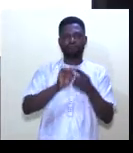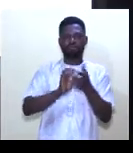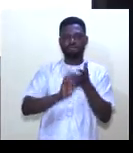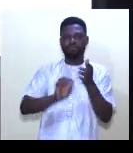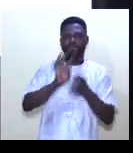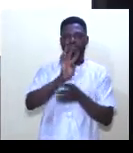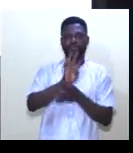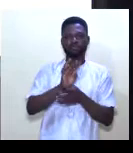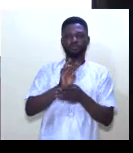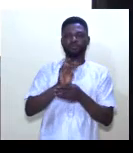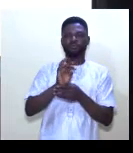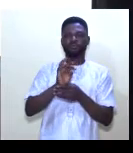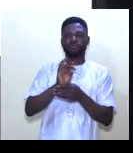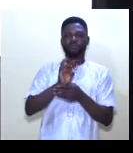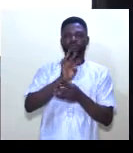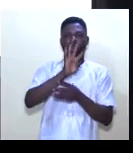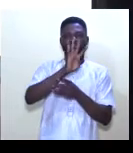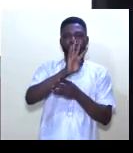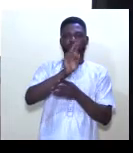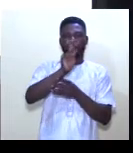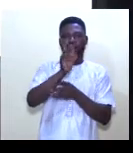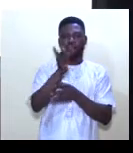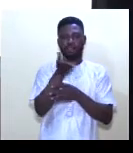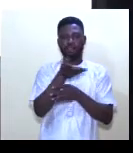by 4 to get rid of this 4.